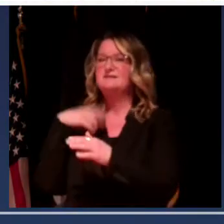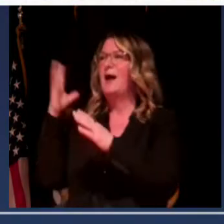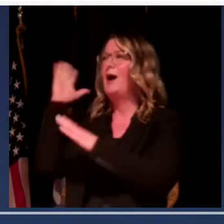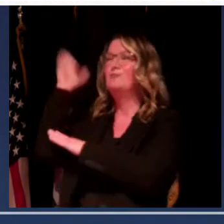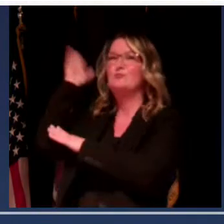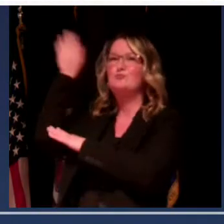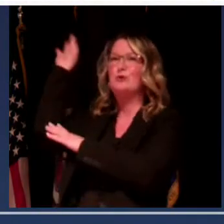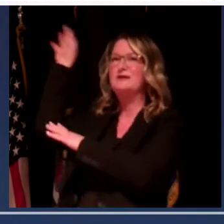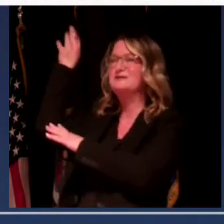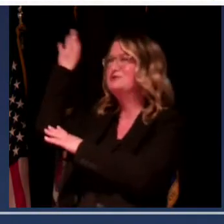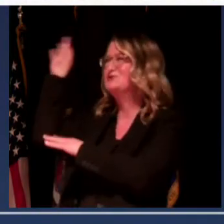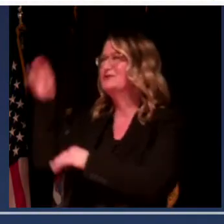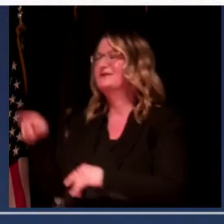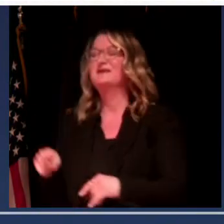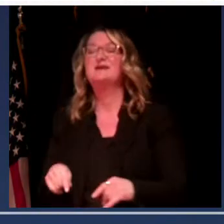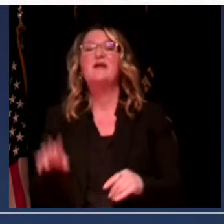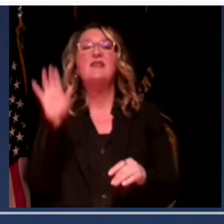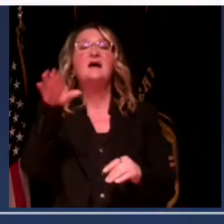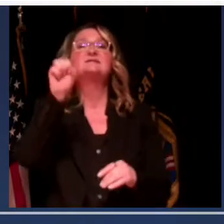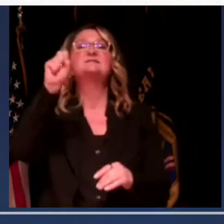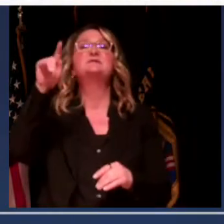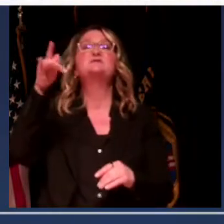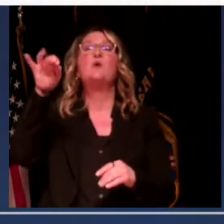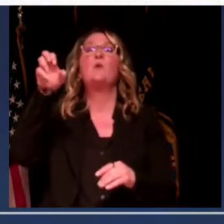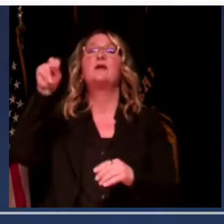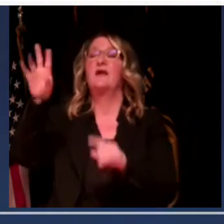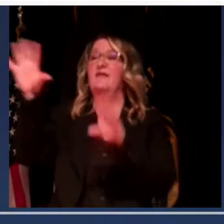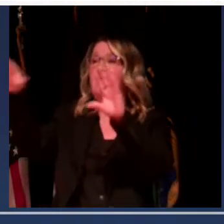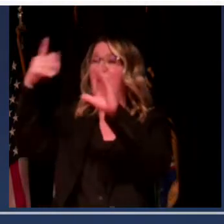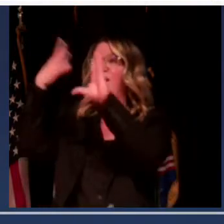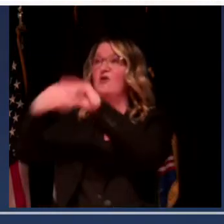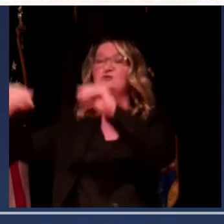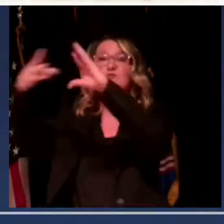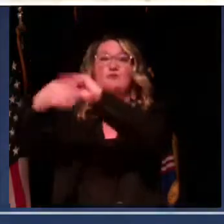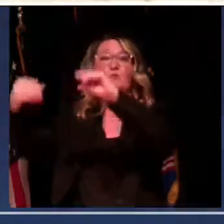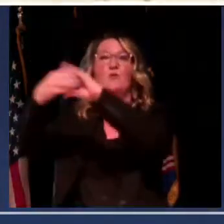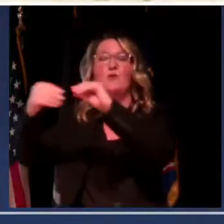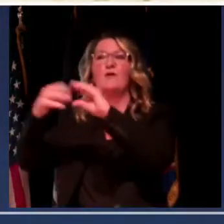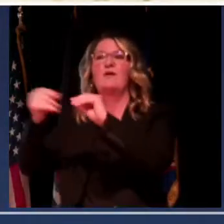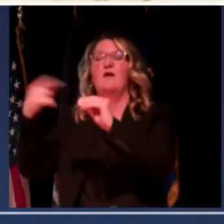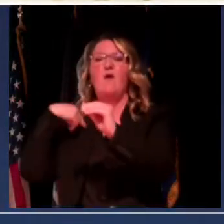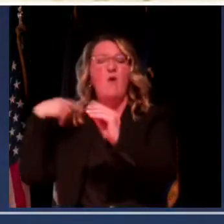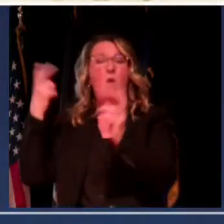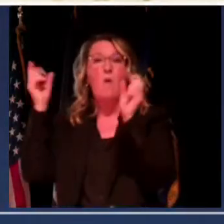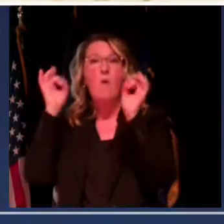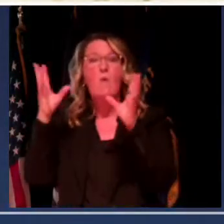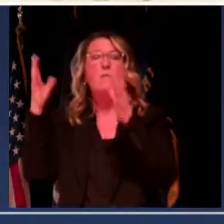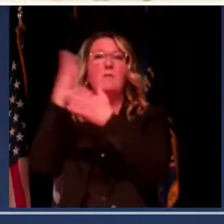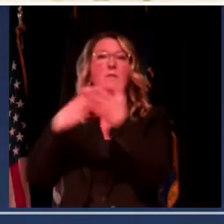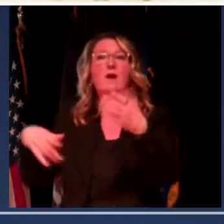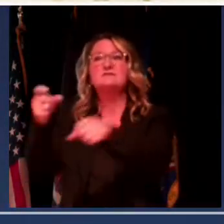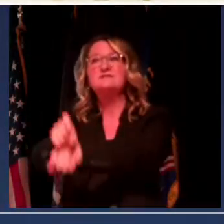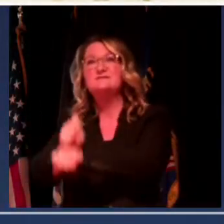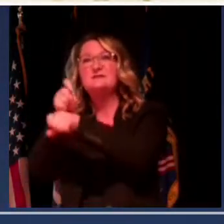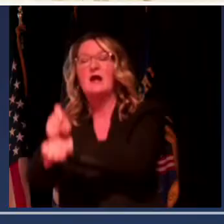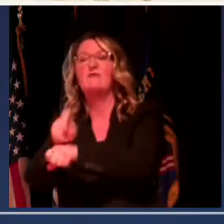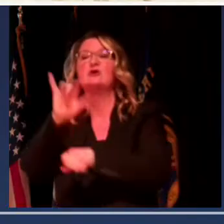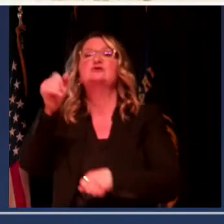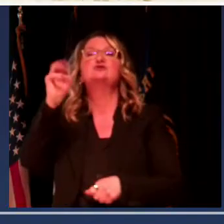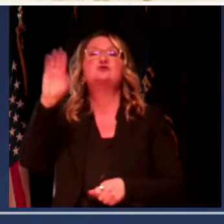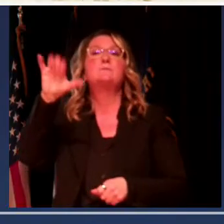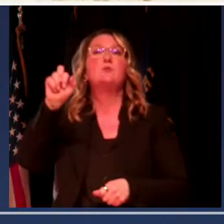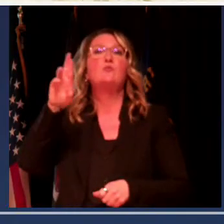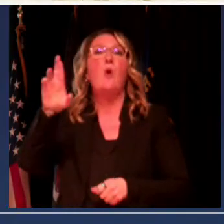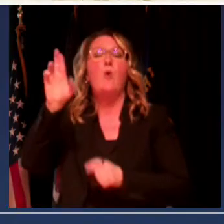The museums of the Smithsonian Institution tell the story of America, including all the horrible parts of slavery, the Jim Crow system of